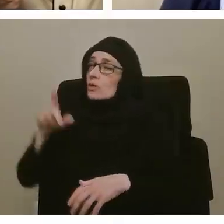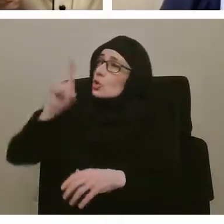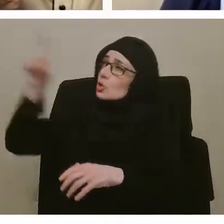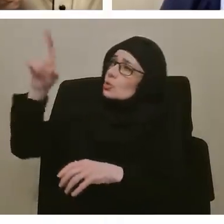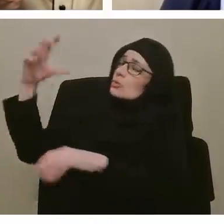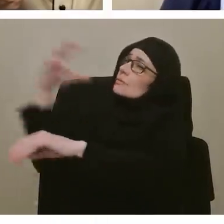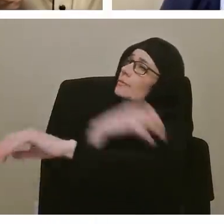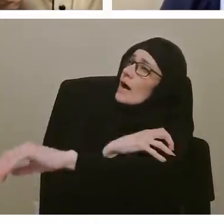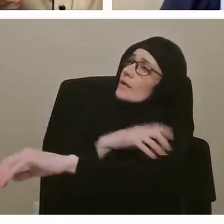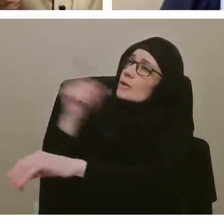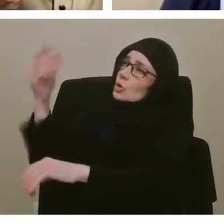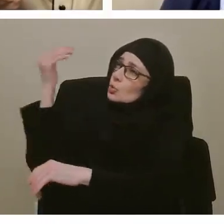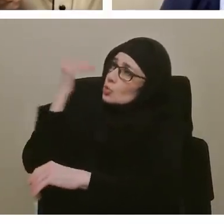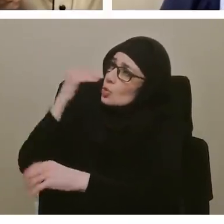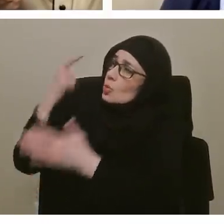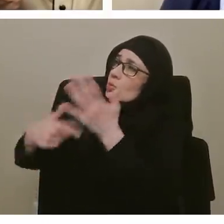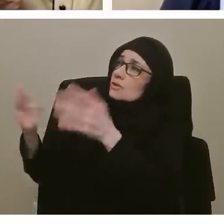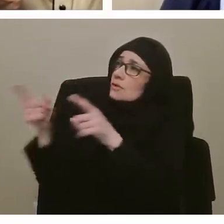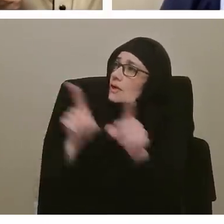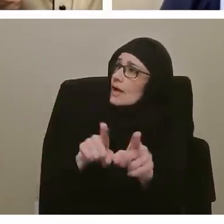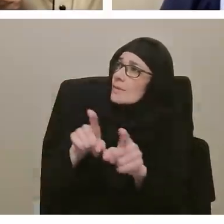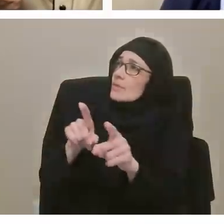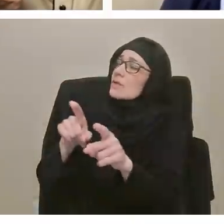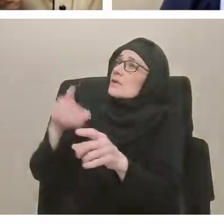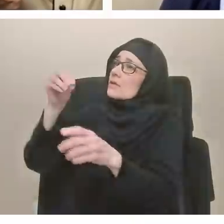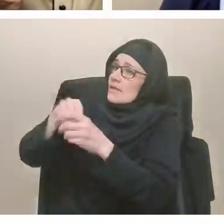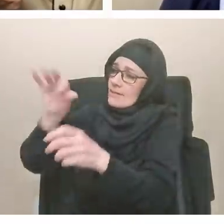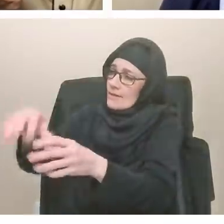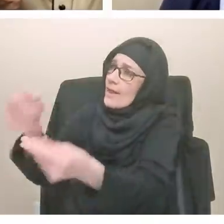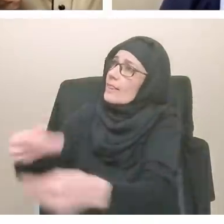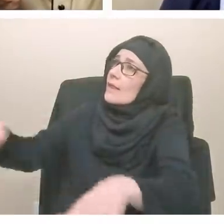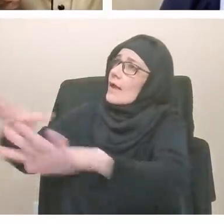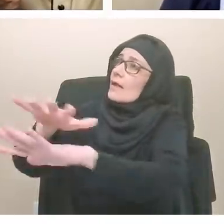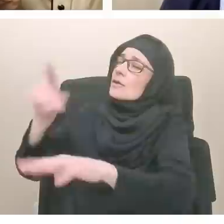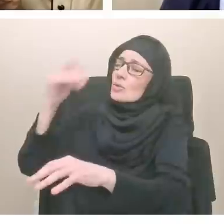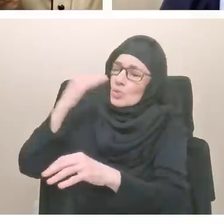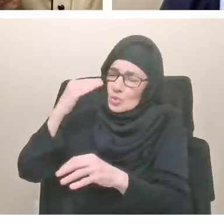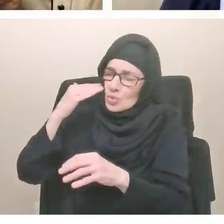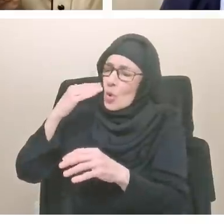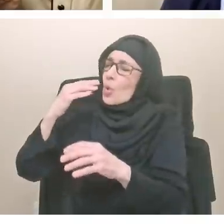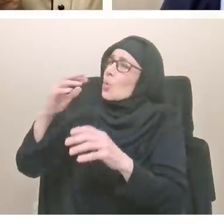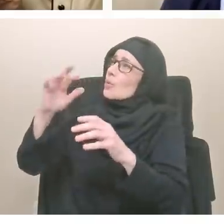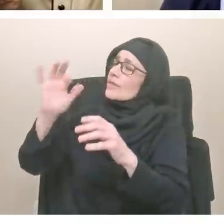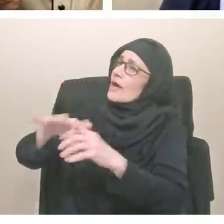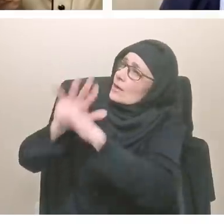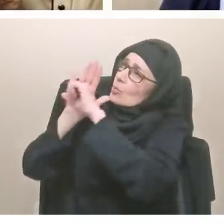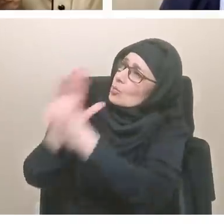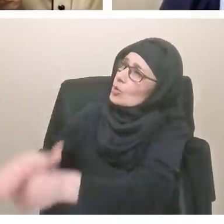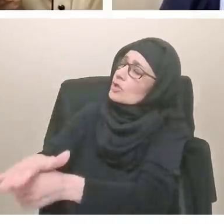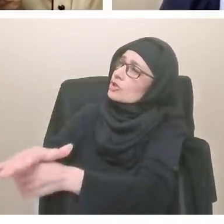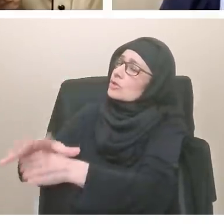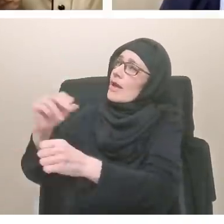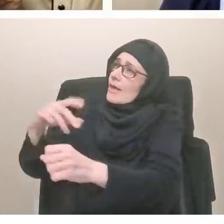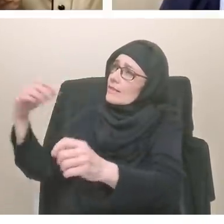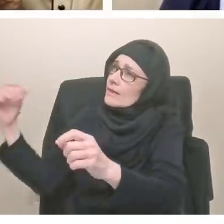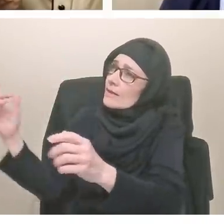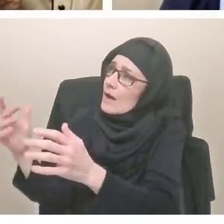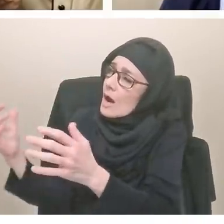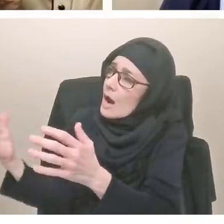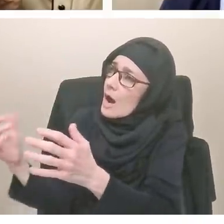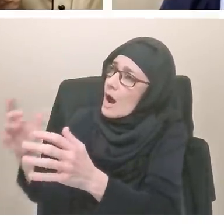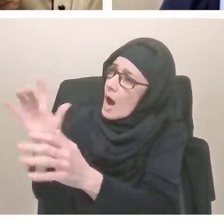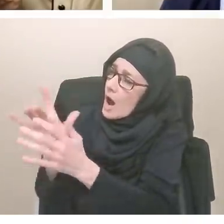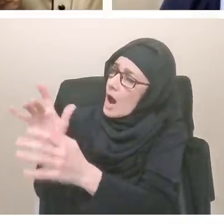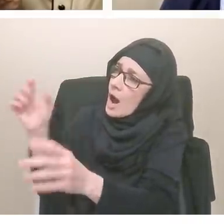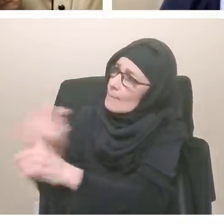of what is transpiring, the reality of what's transpiring in that land, and the aggression and the oppression and the abuse and